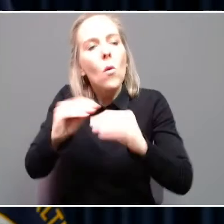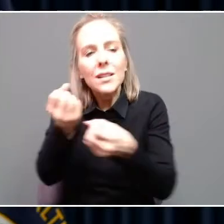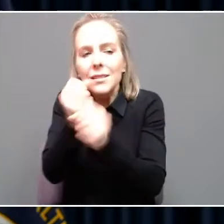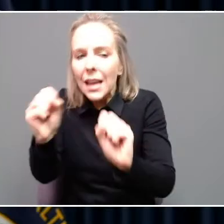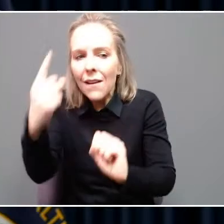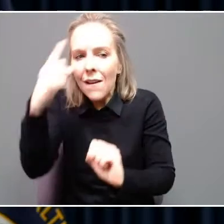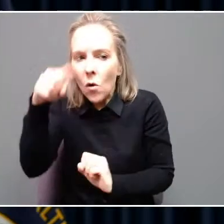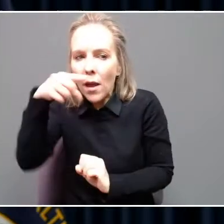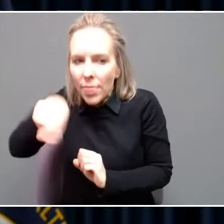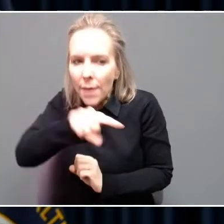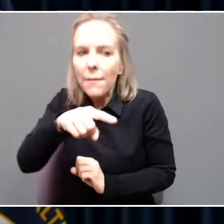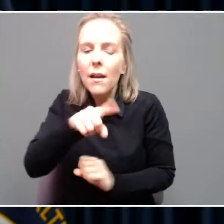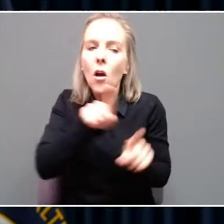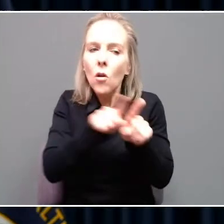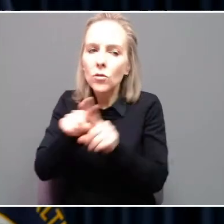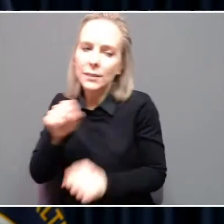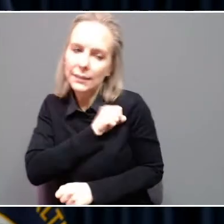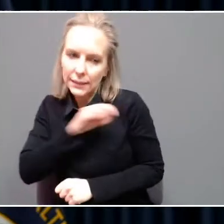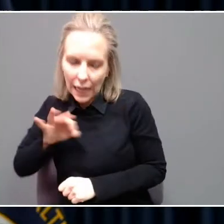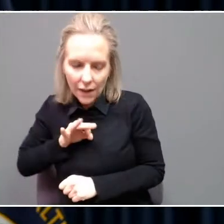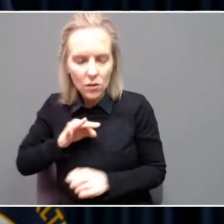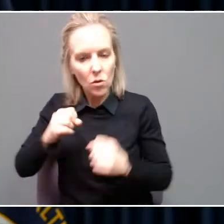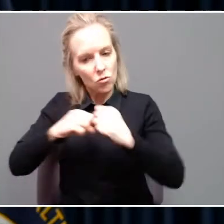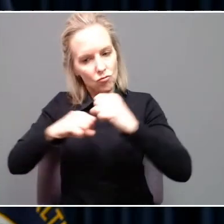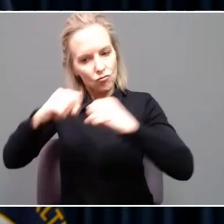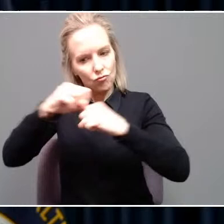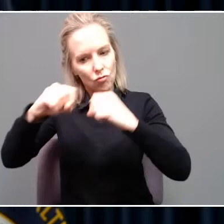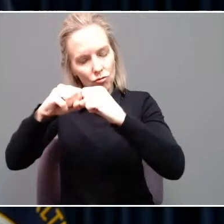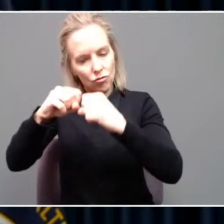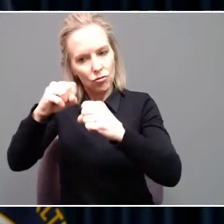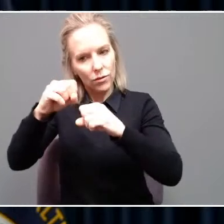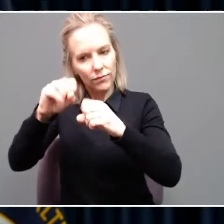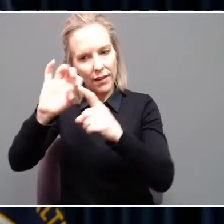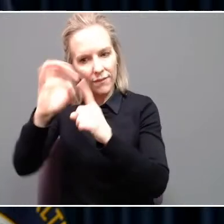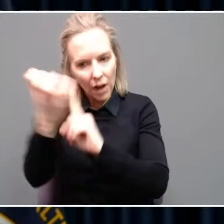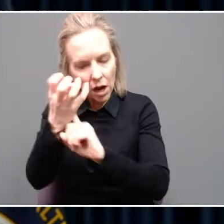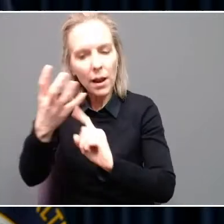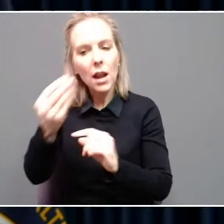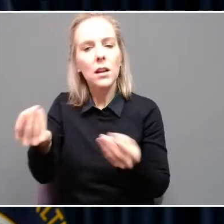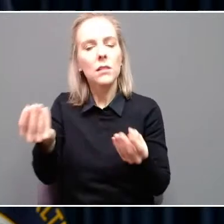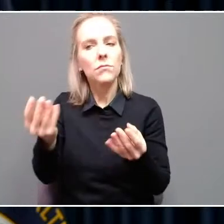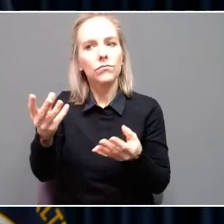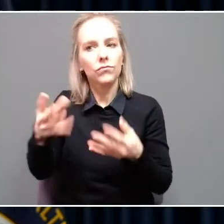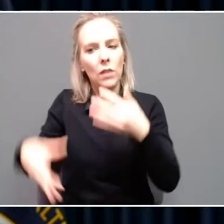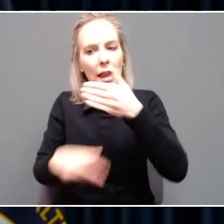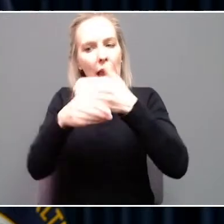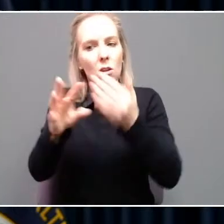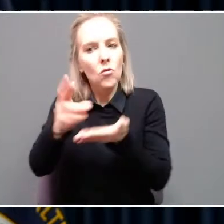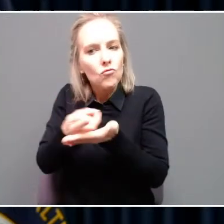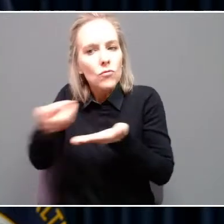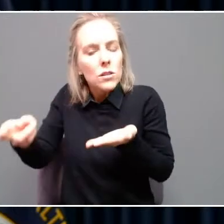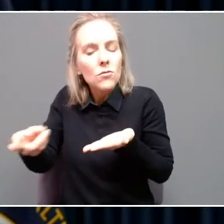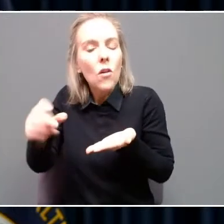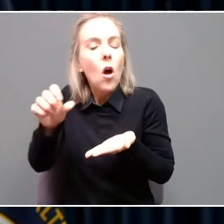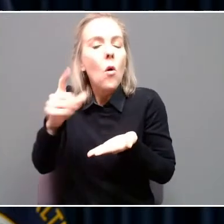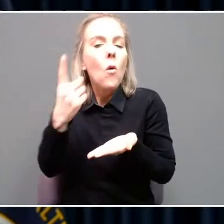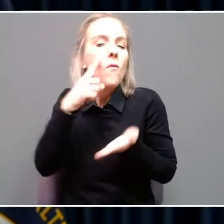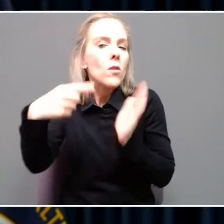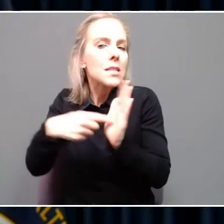structured environment and with additional resources that we can bring in. One additional resource that's being provided right